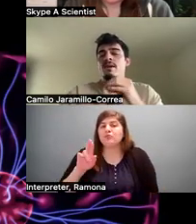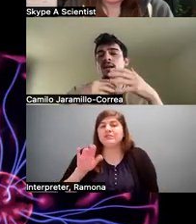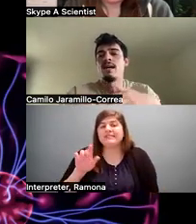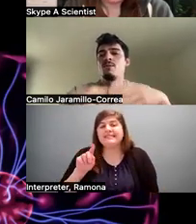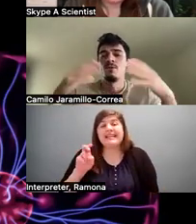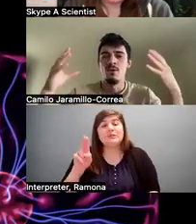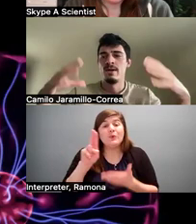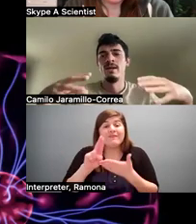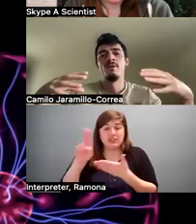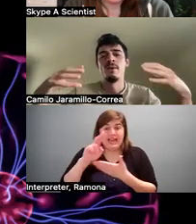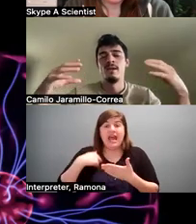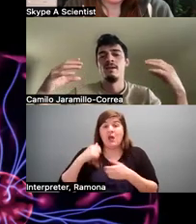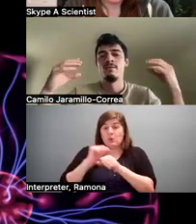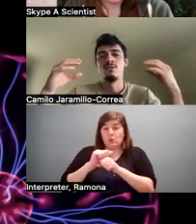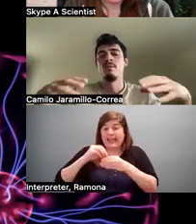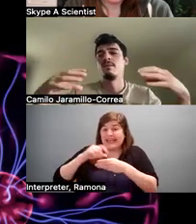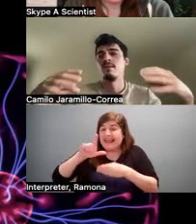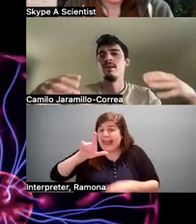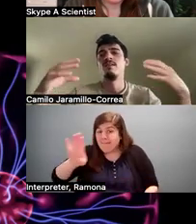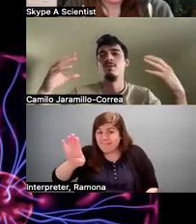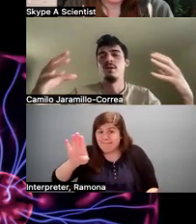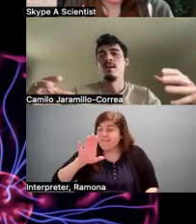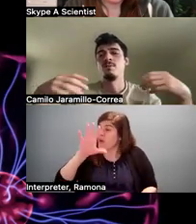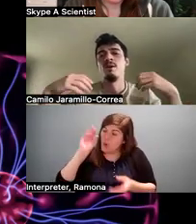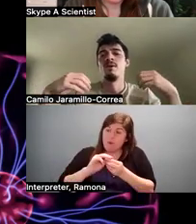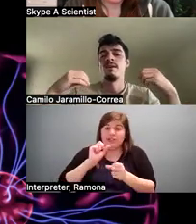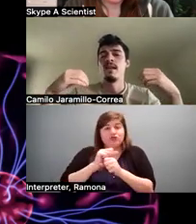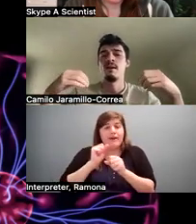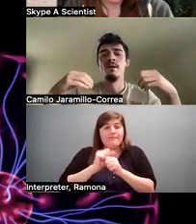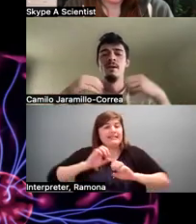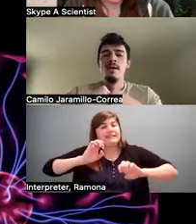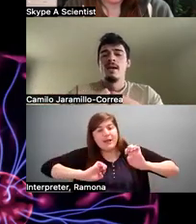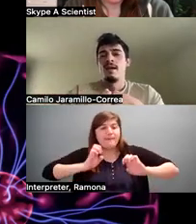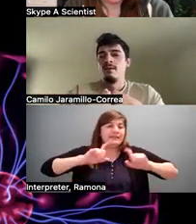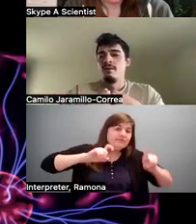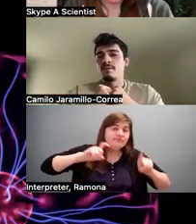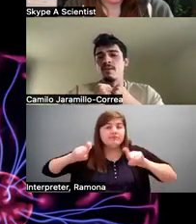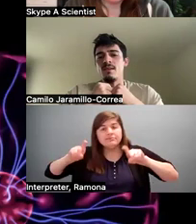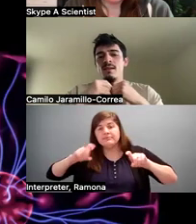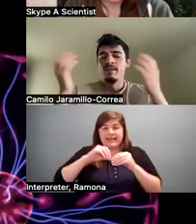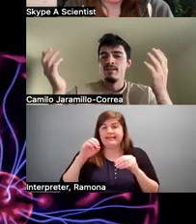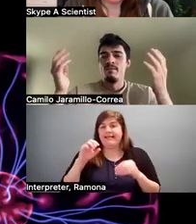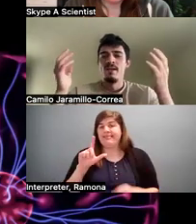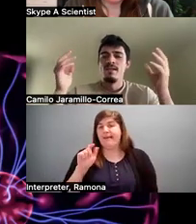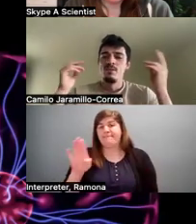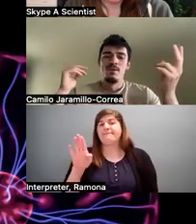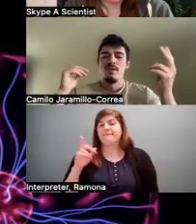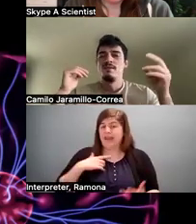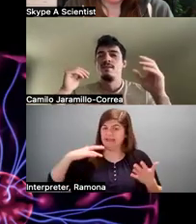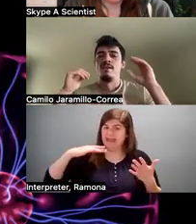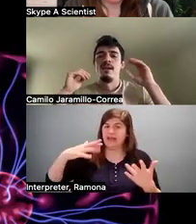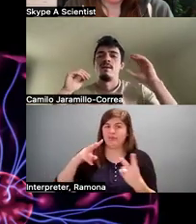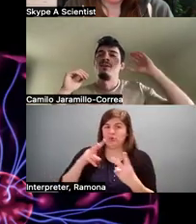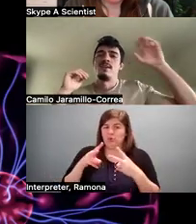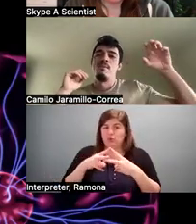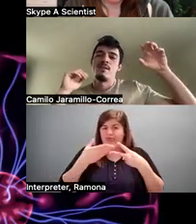I work in a lab. So all my job as a scientist is doing experiments in a lab. And I study mainly two things